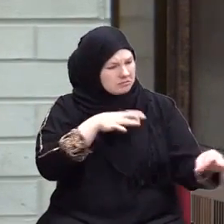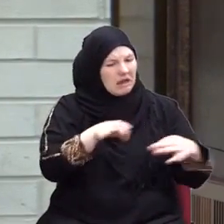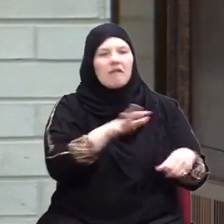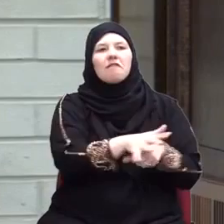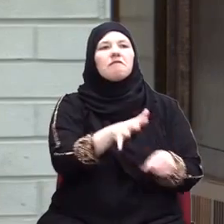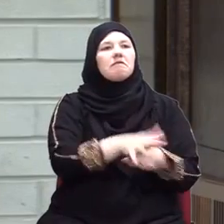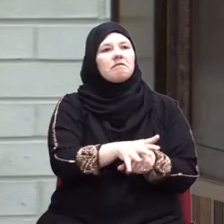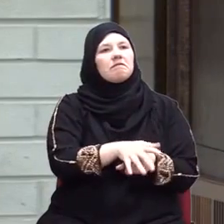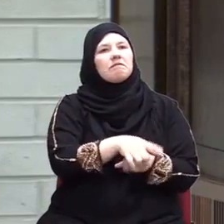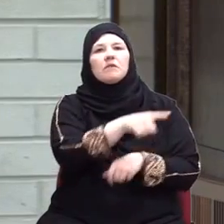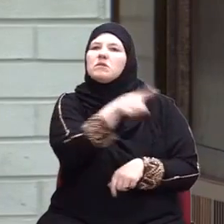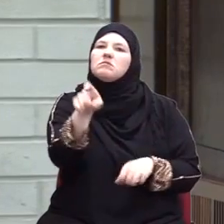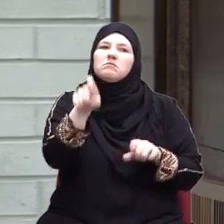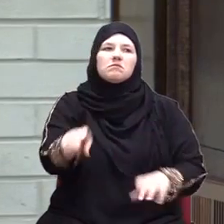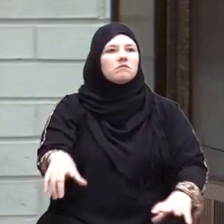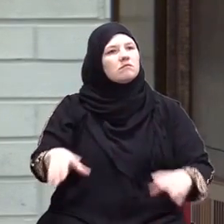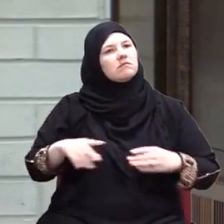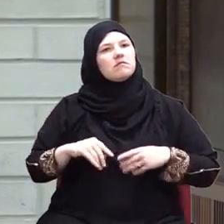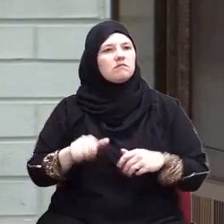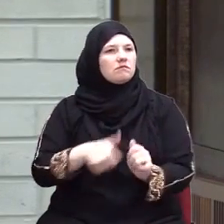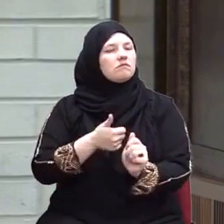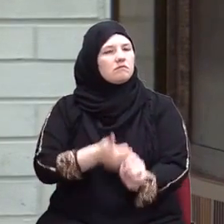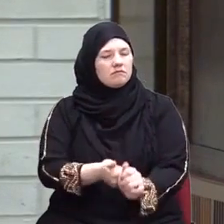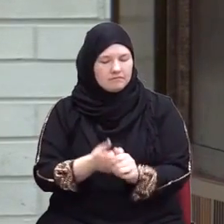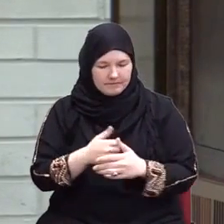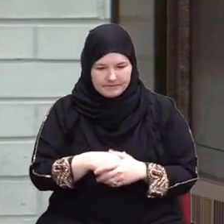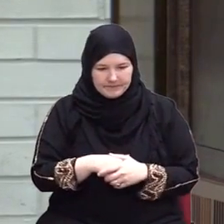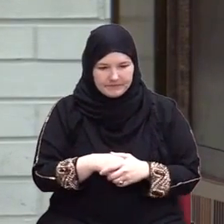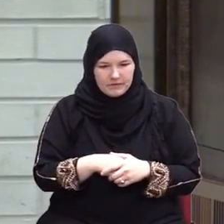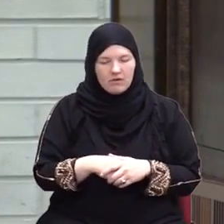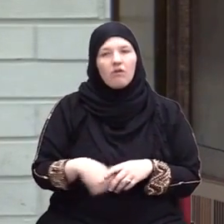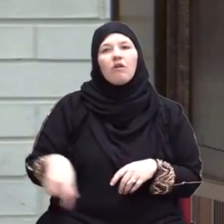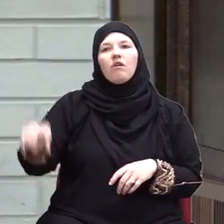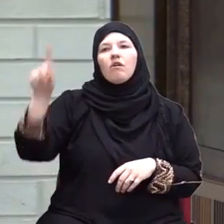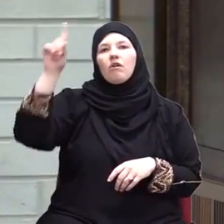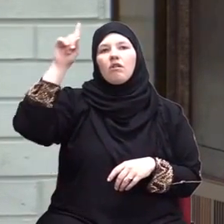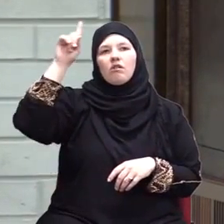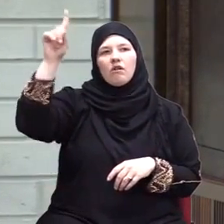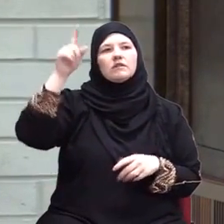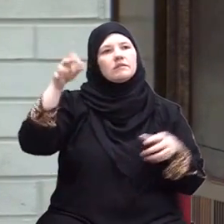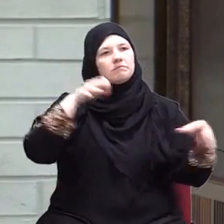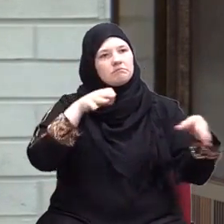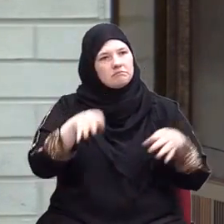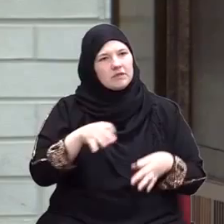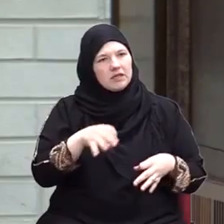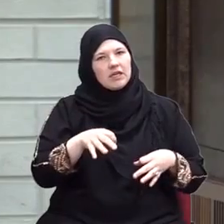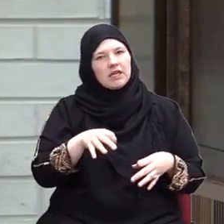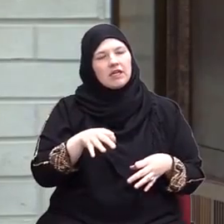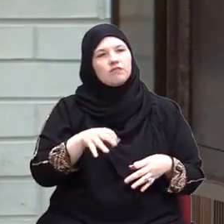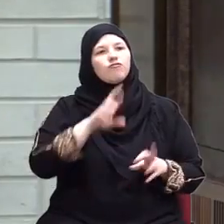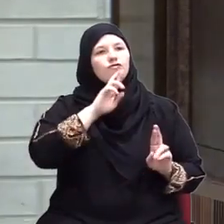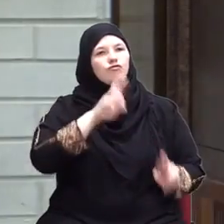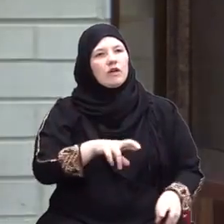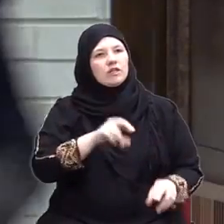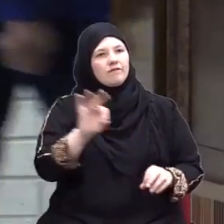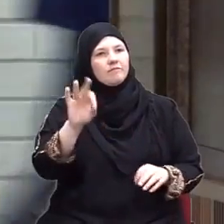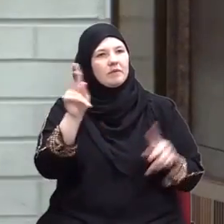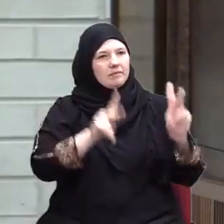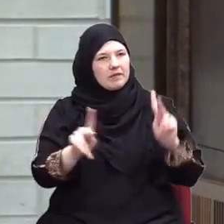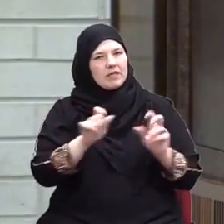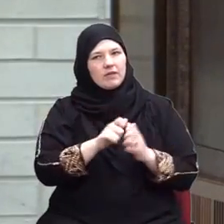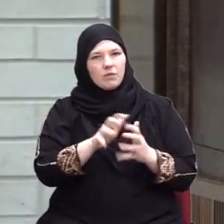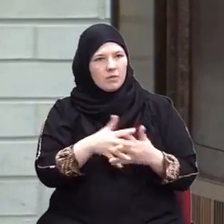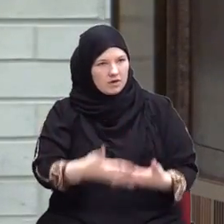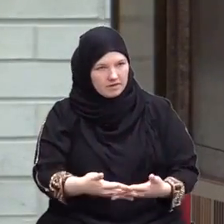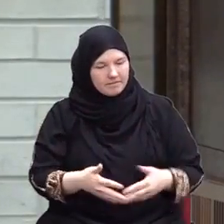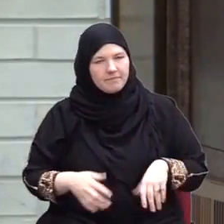example. And He is quoting to us the reaction of people. The reaction of